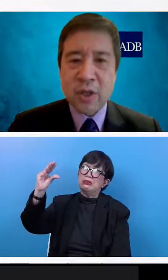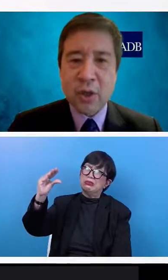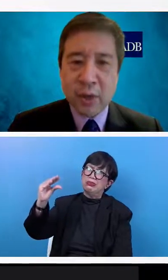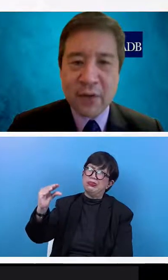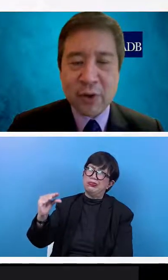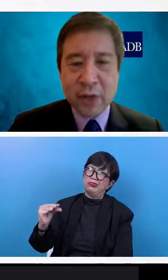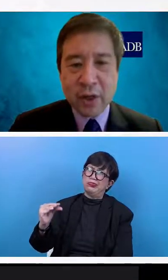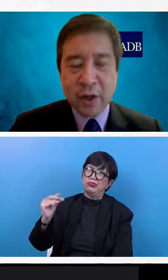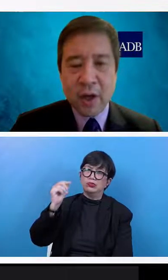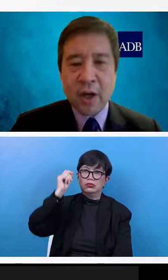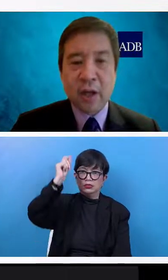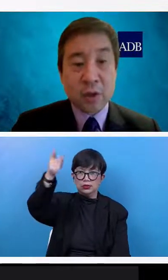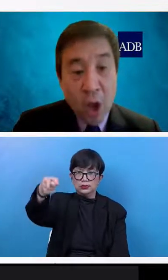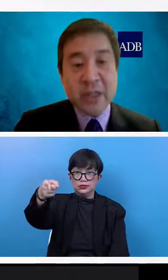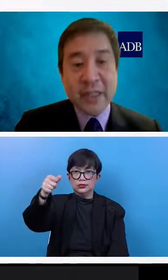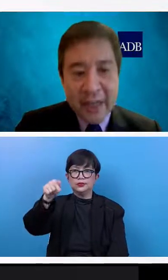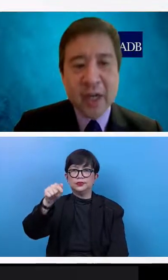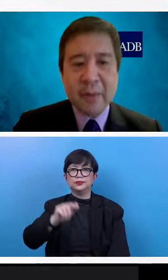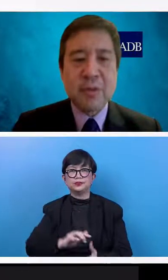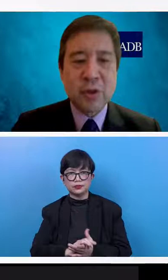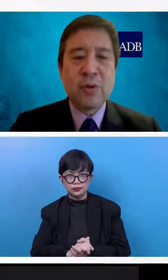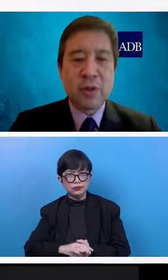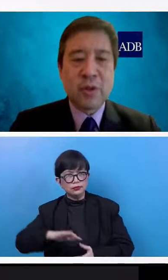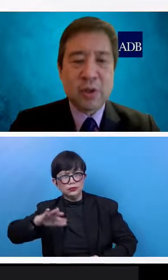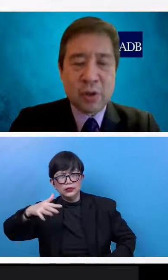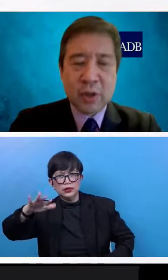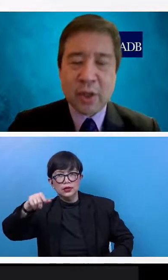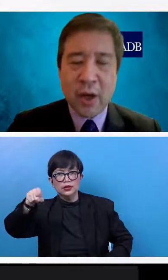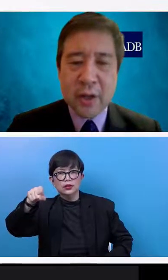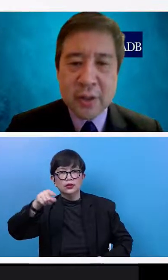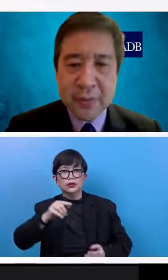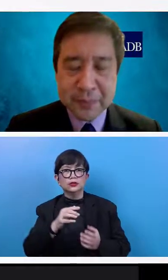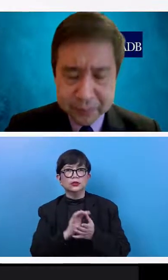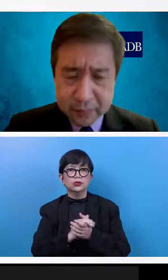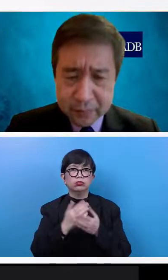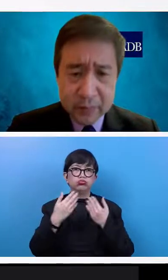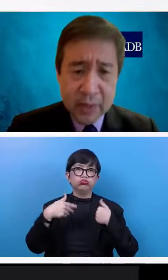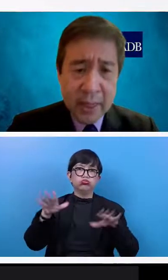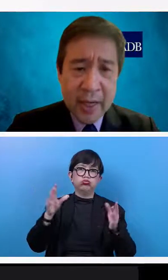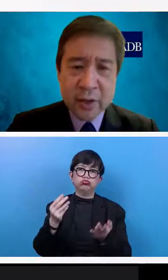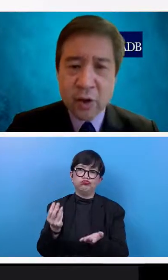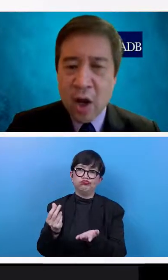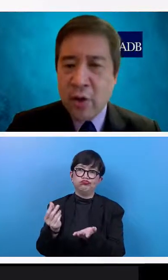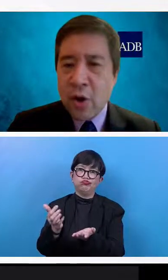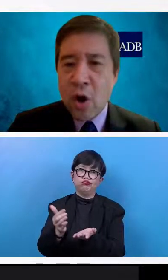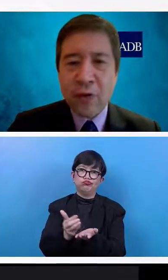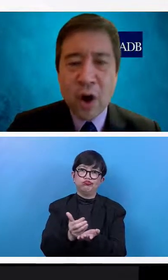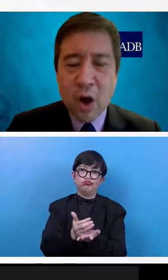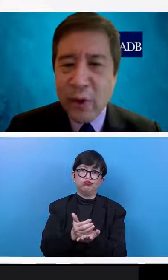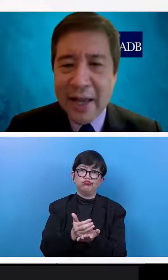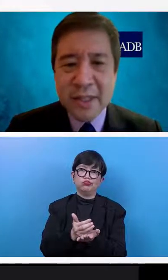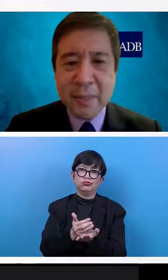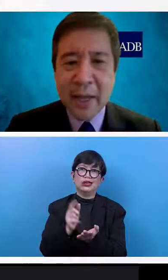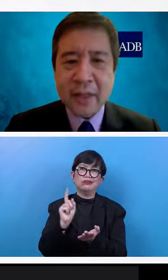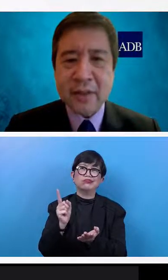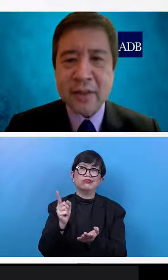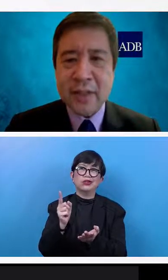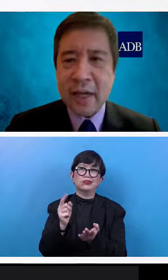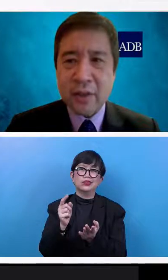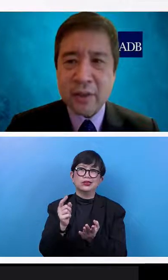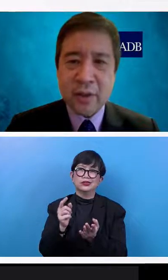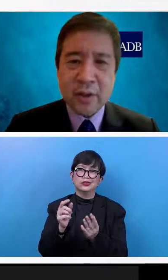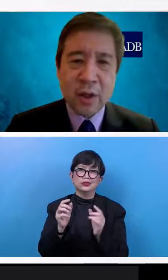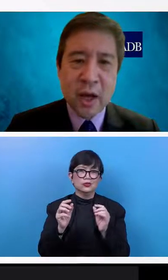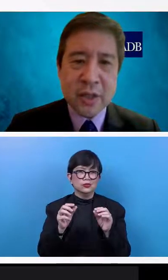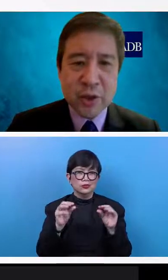the degree of learning lost income due to learning loss. And overall, we estimate